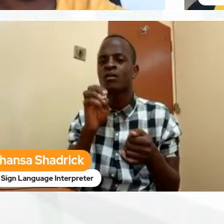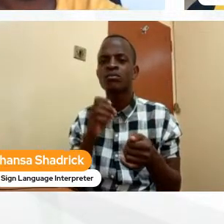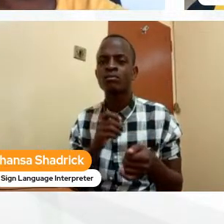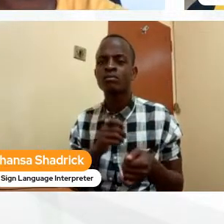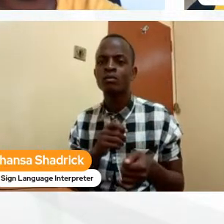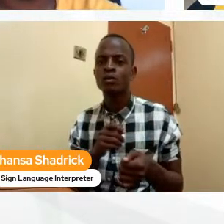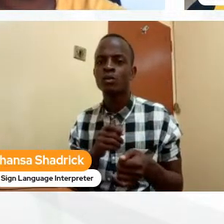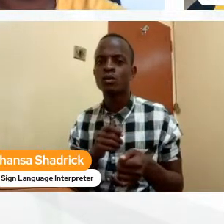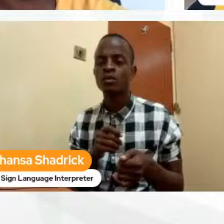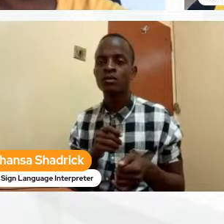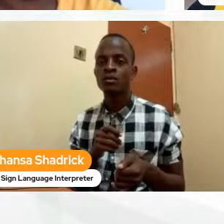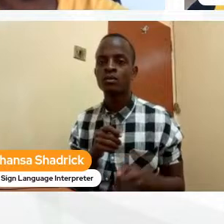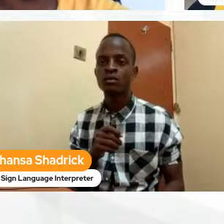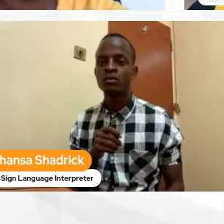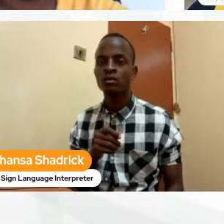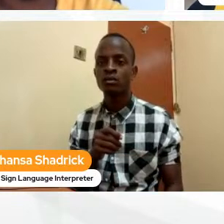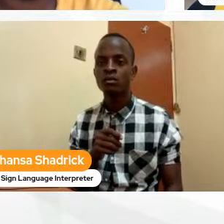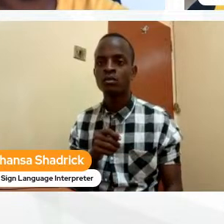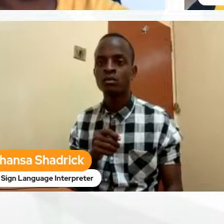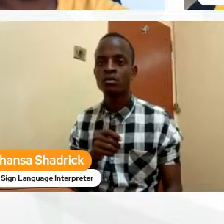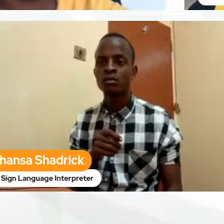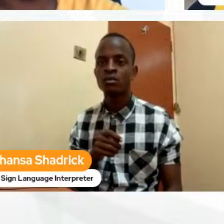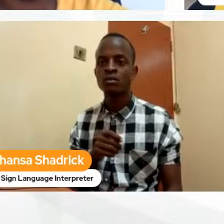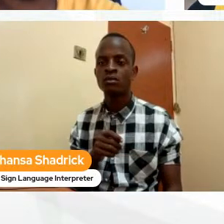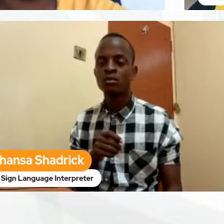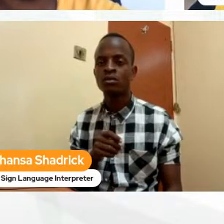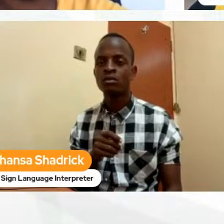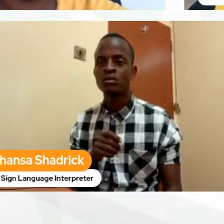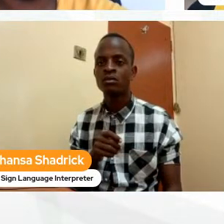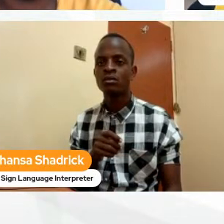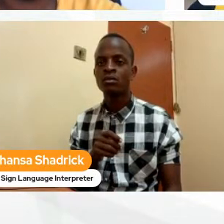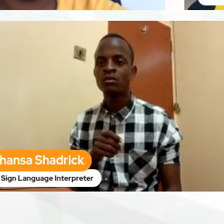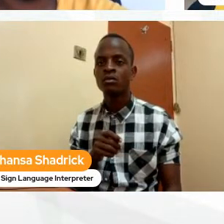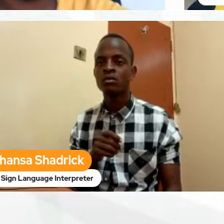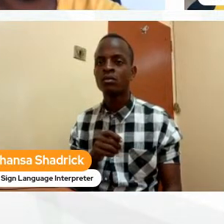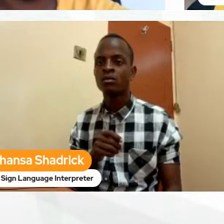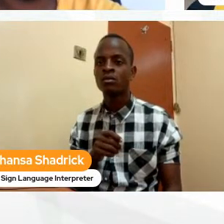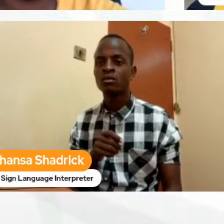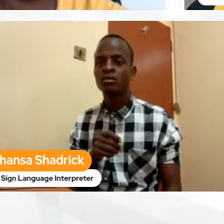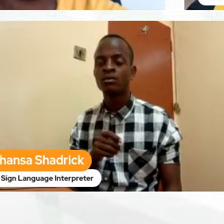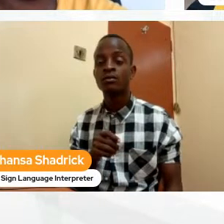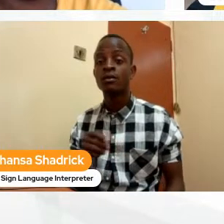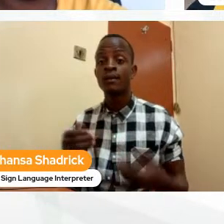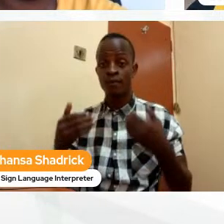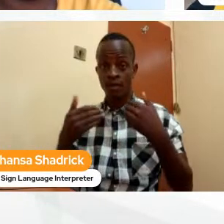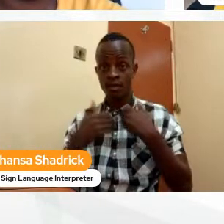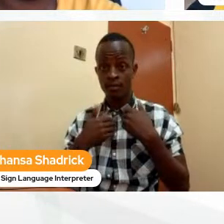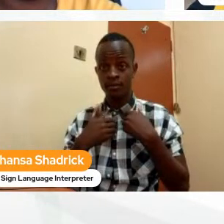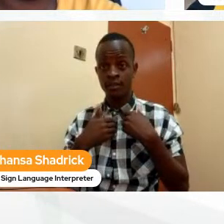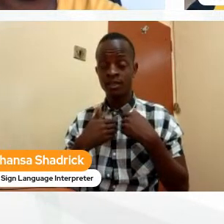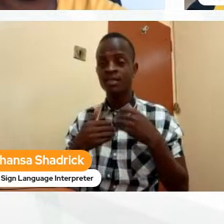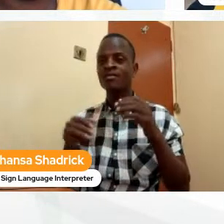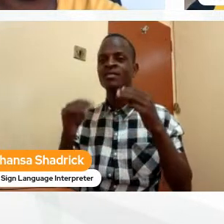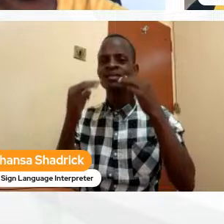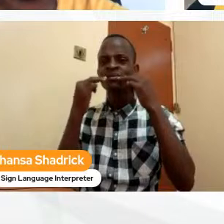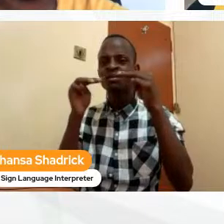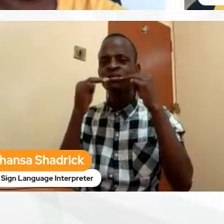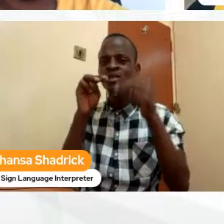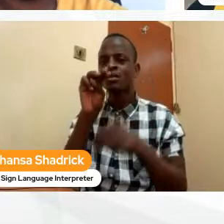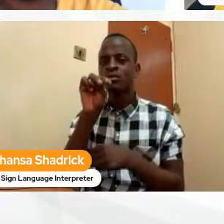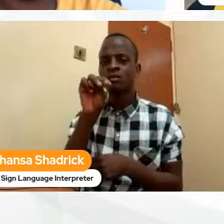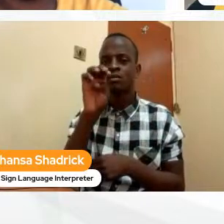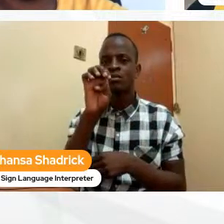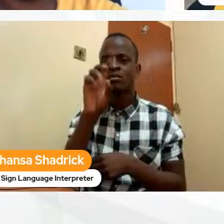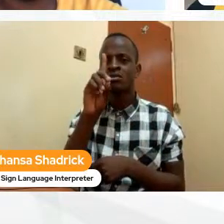And when we talk about PP Media Impact, this is an organization that uses media as a key for social